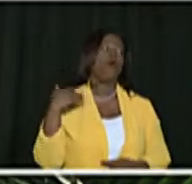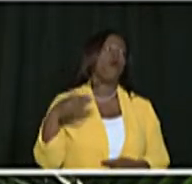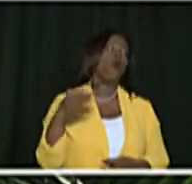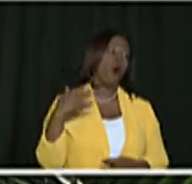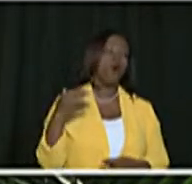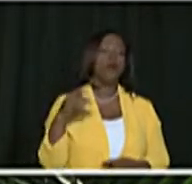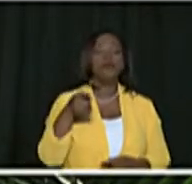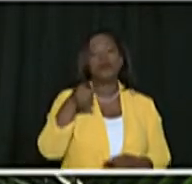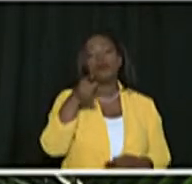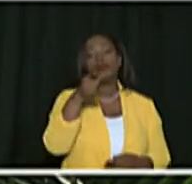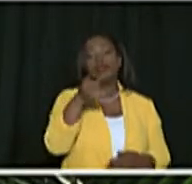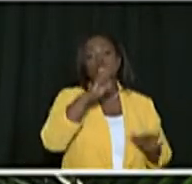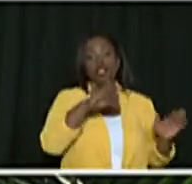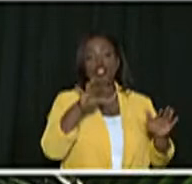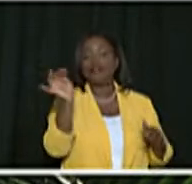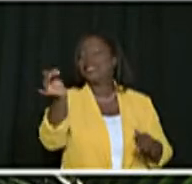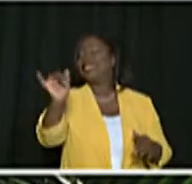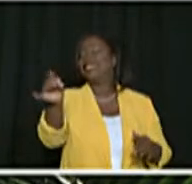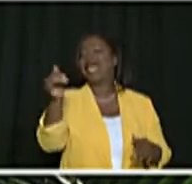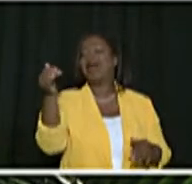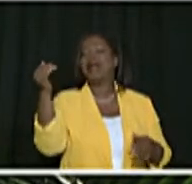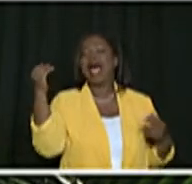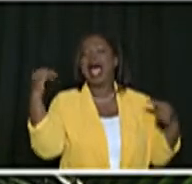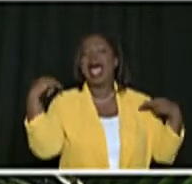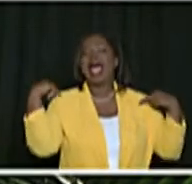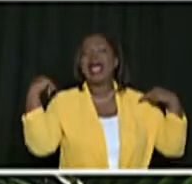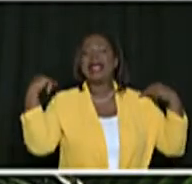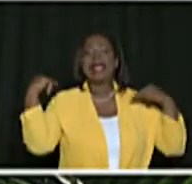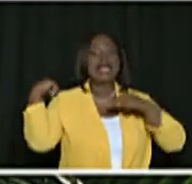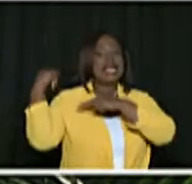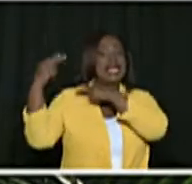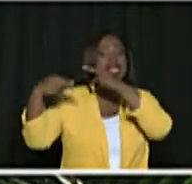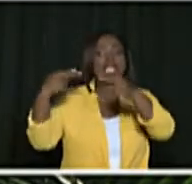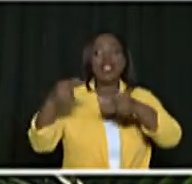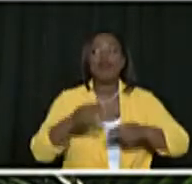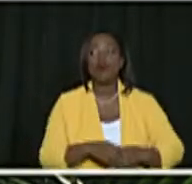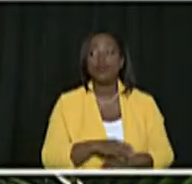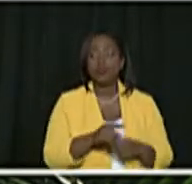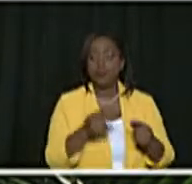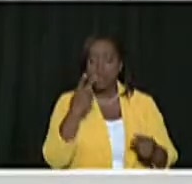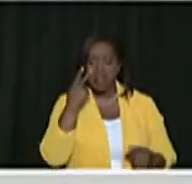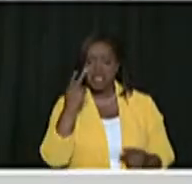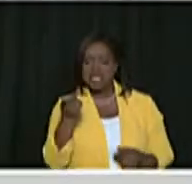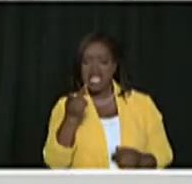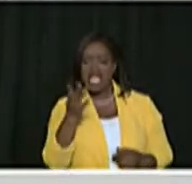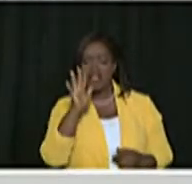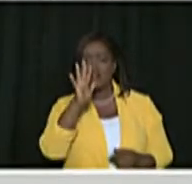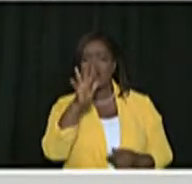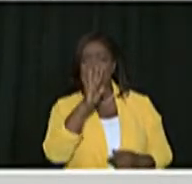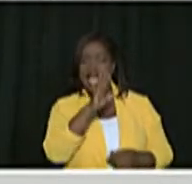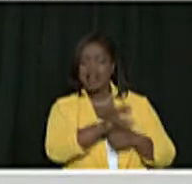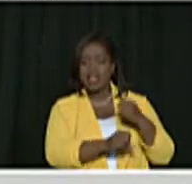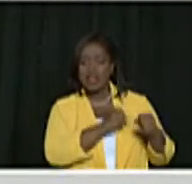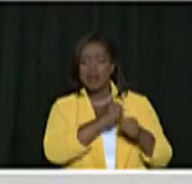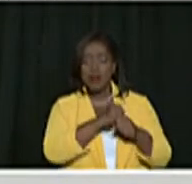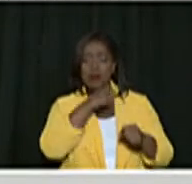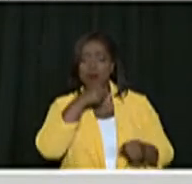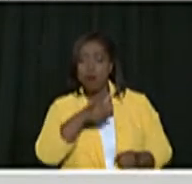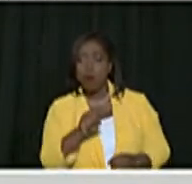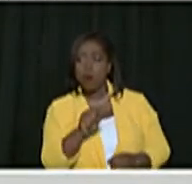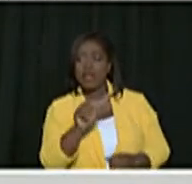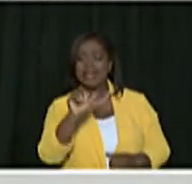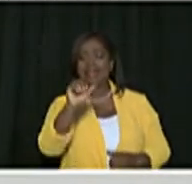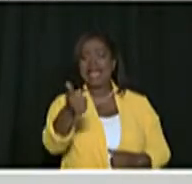superheroes throughout this pandemic. I mean, when I see 5-year-olds, even within the constituency that I represent, 5-year-olds and 10-year-olds,